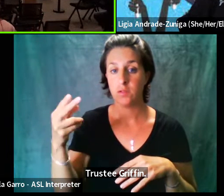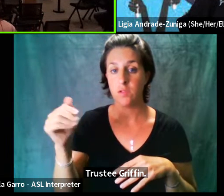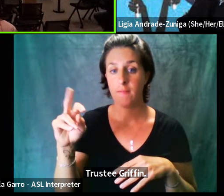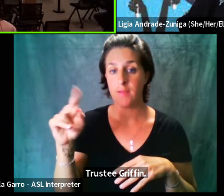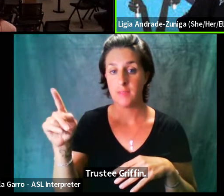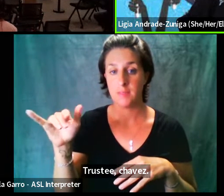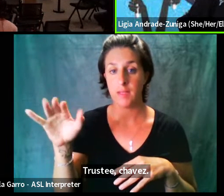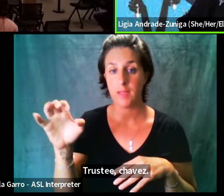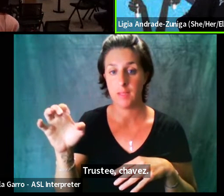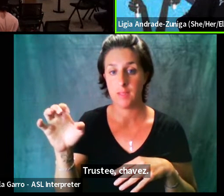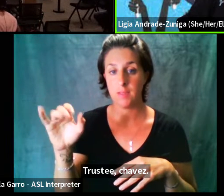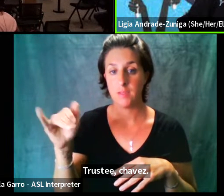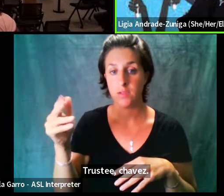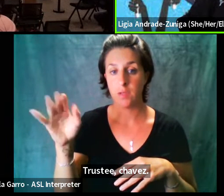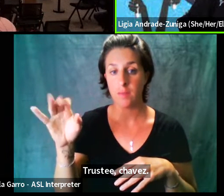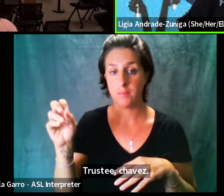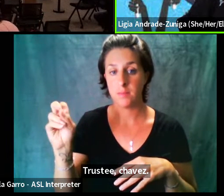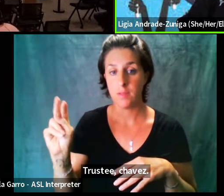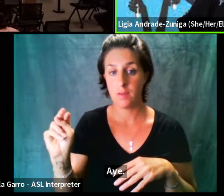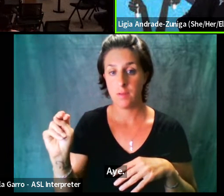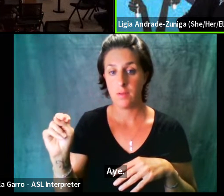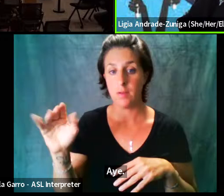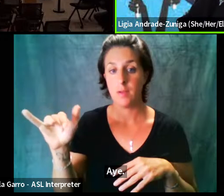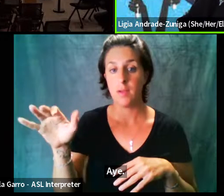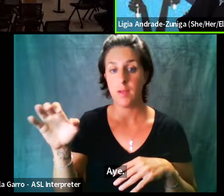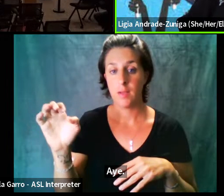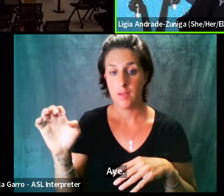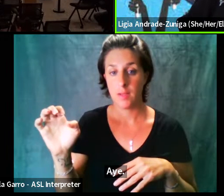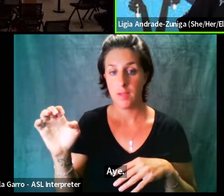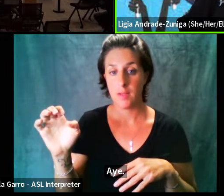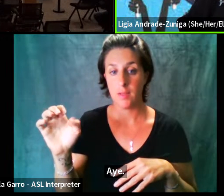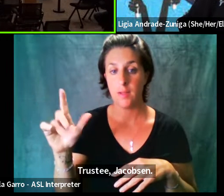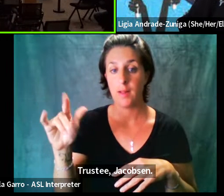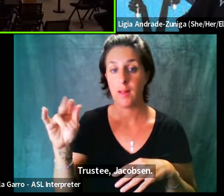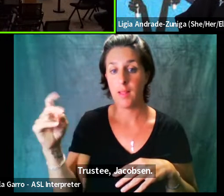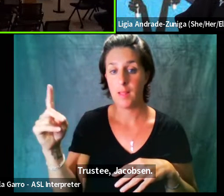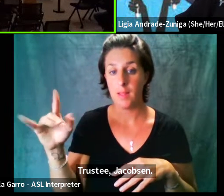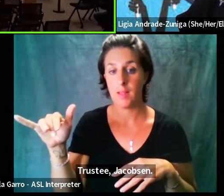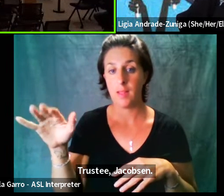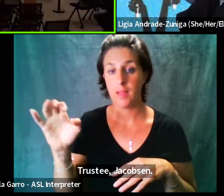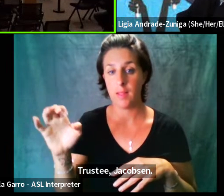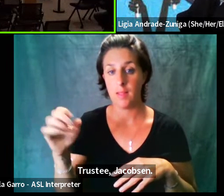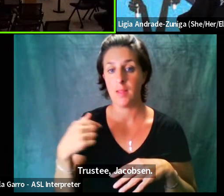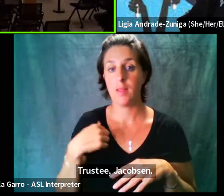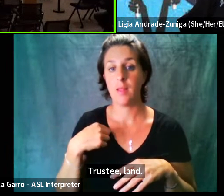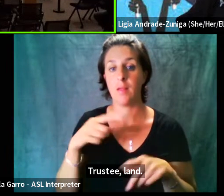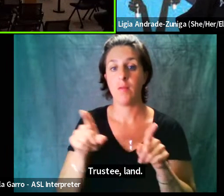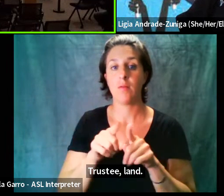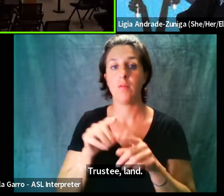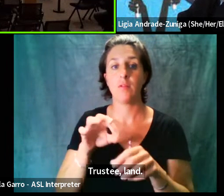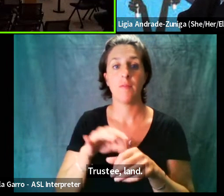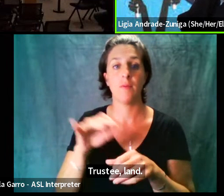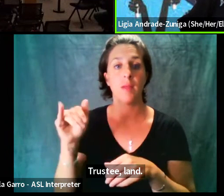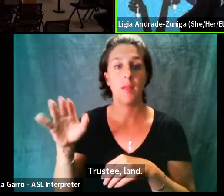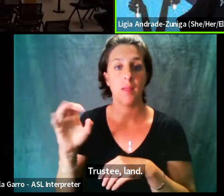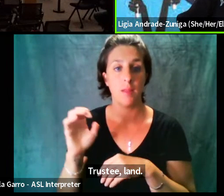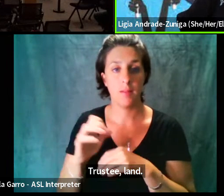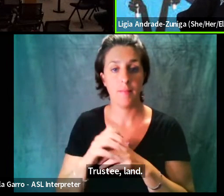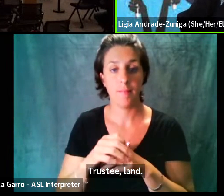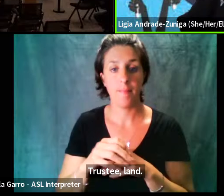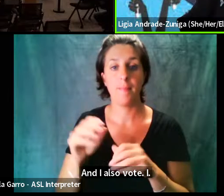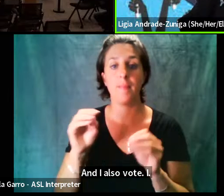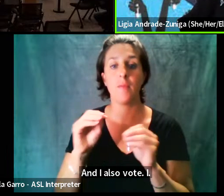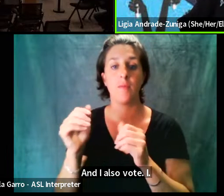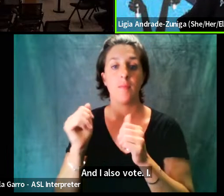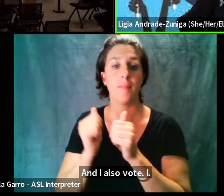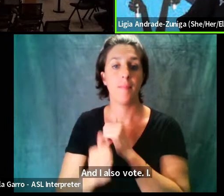Aye. trustee Jacobson, Aye. trustee Land, Aye. and I also vote aye. Motion